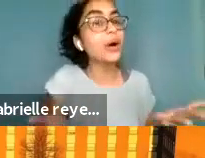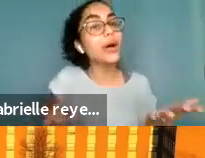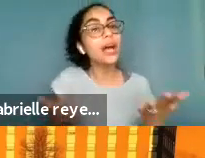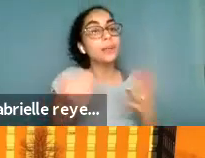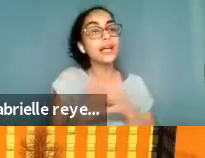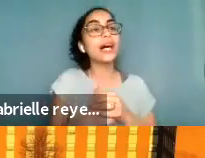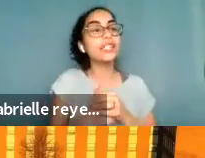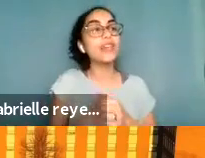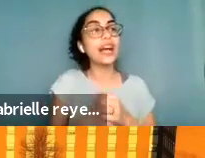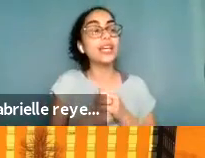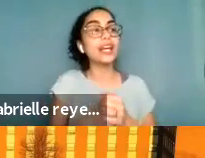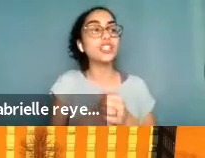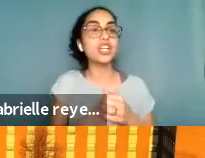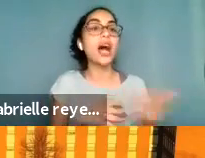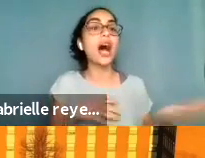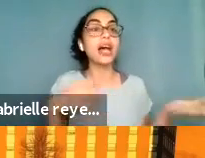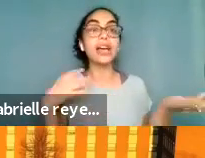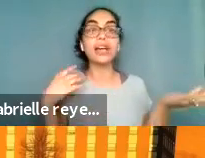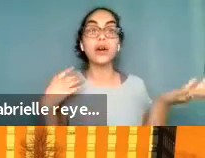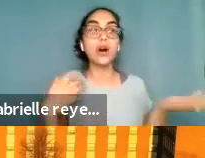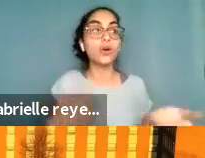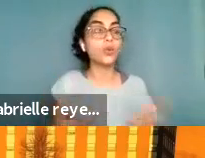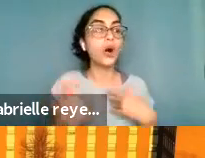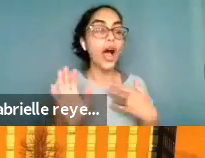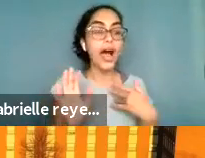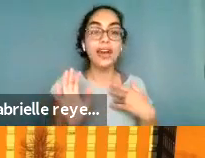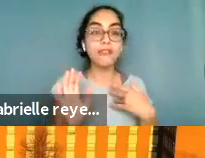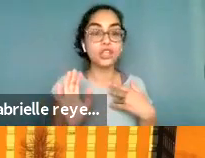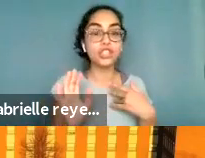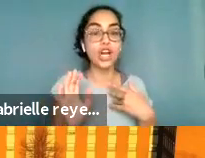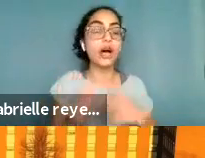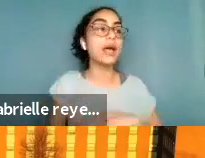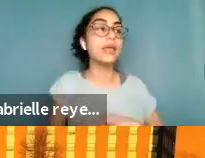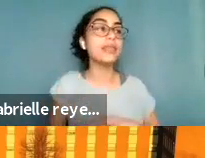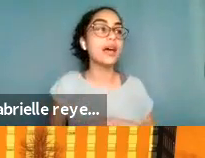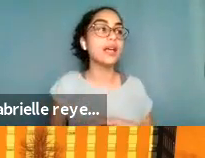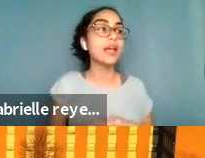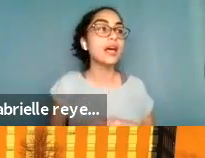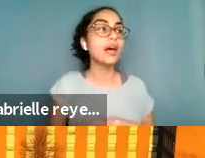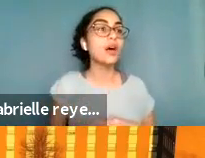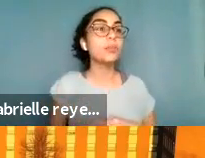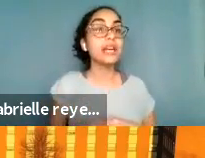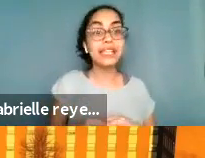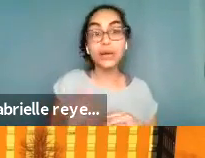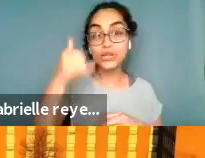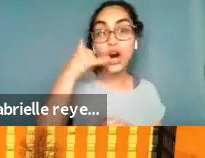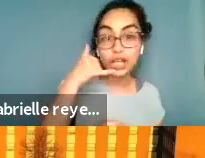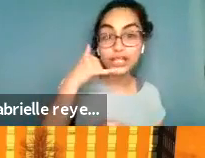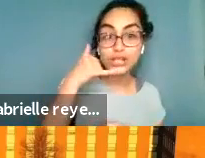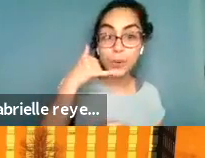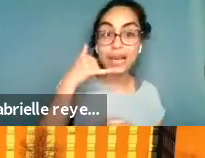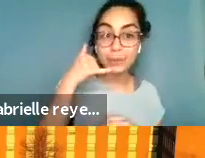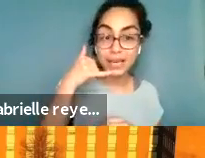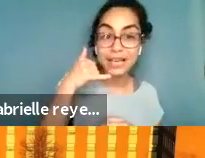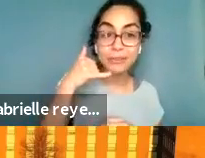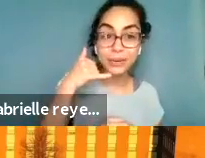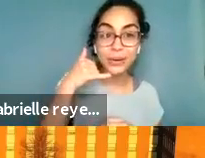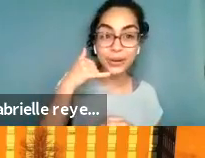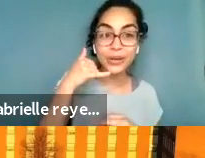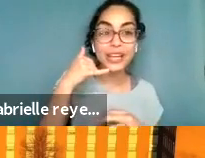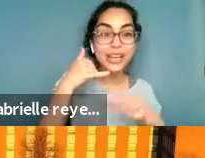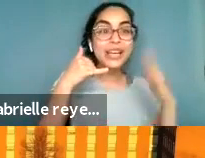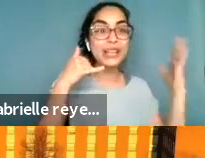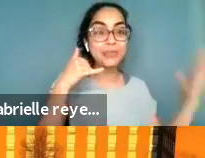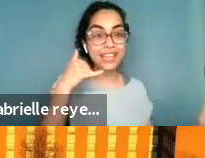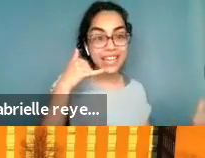Like because of that connection, I had that first job. And then because I was calling so many